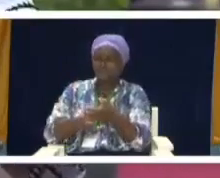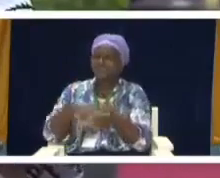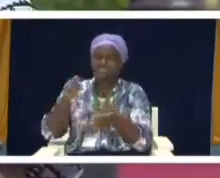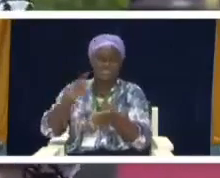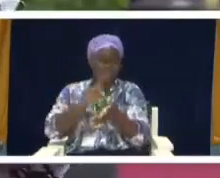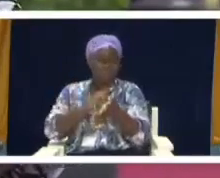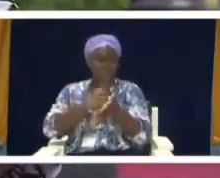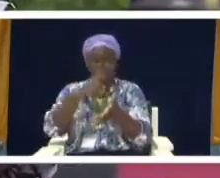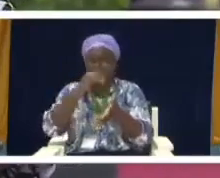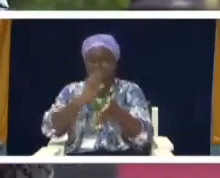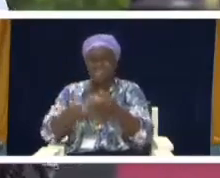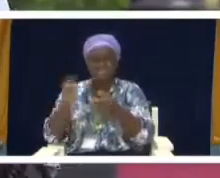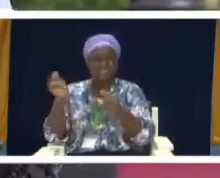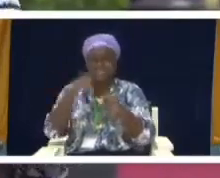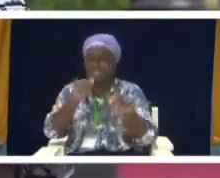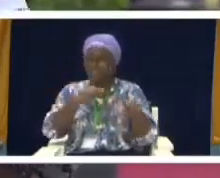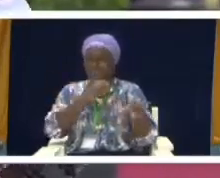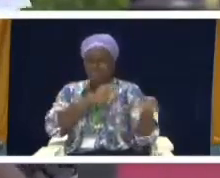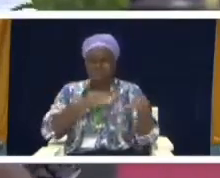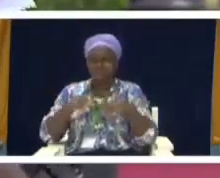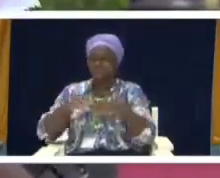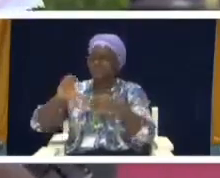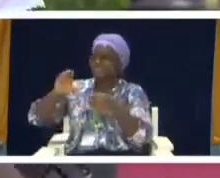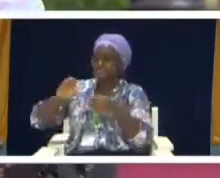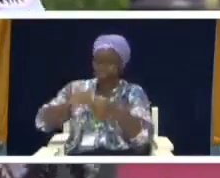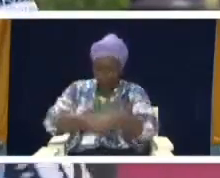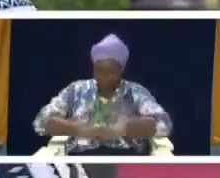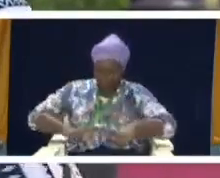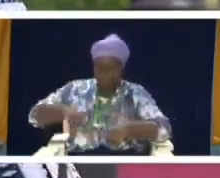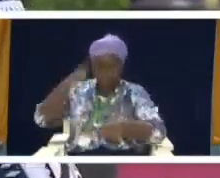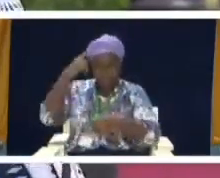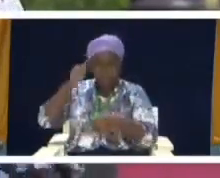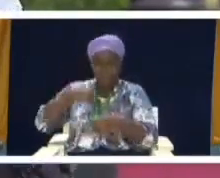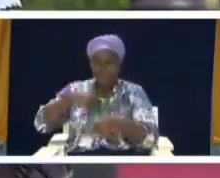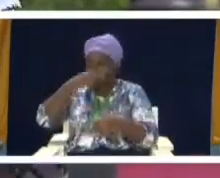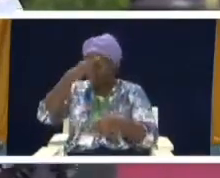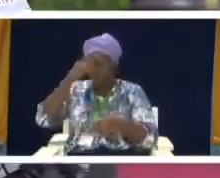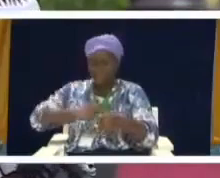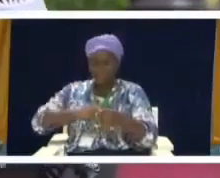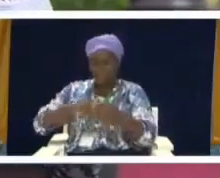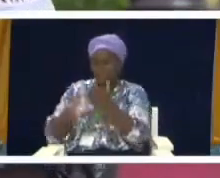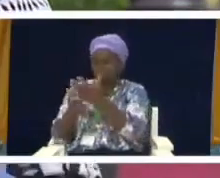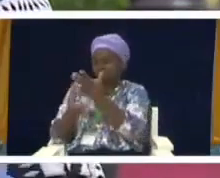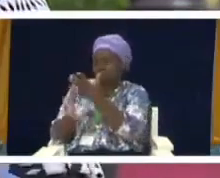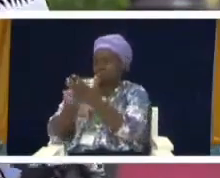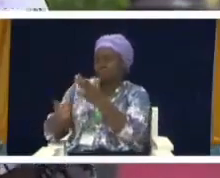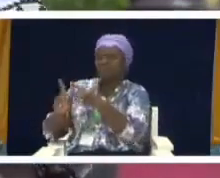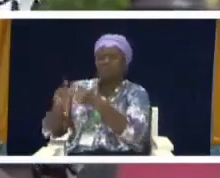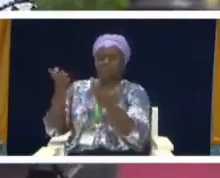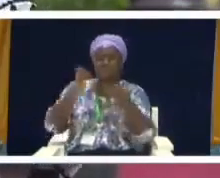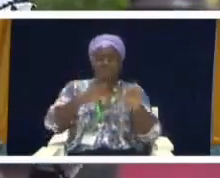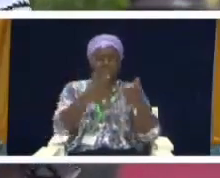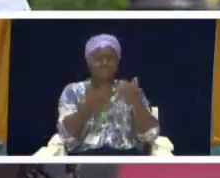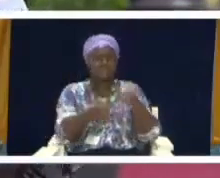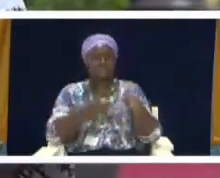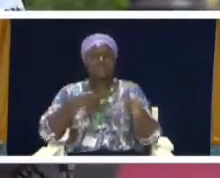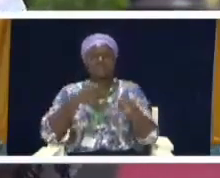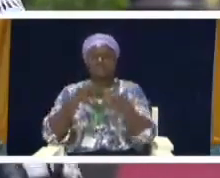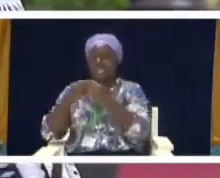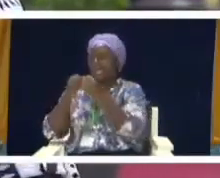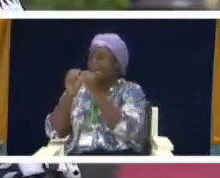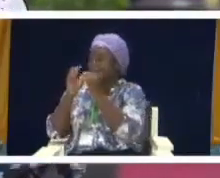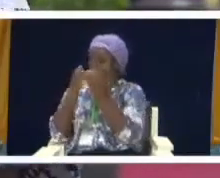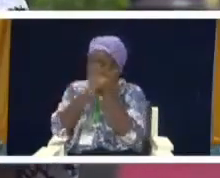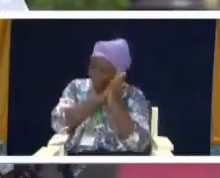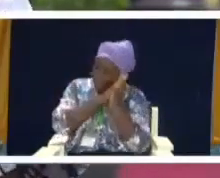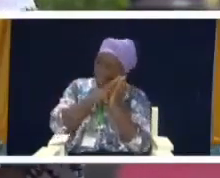cannot do CS for me, that I was going to bleed to death. They left me on the bed. I continued